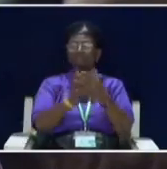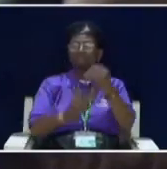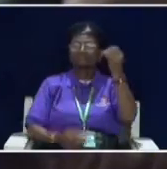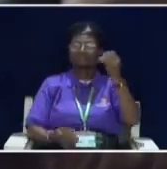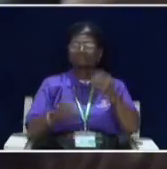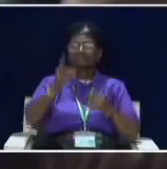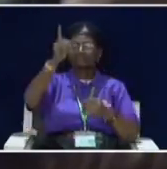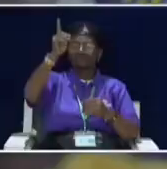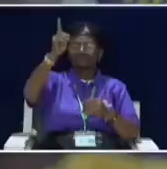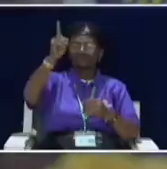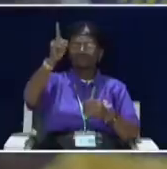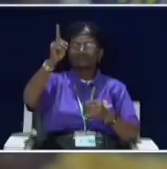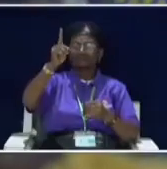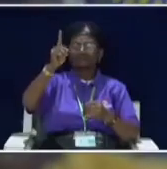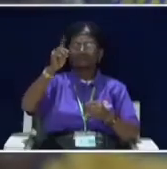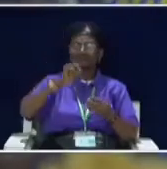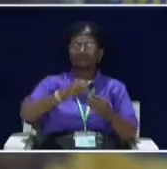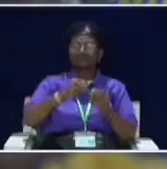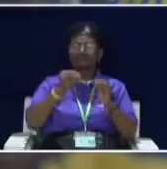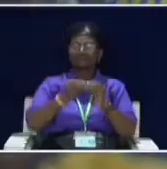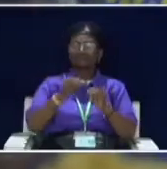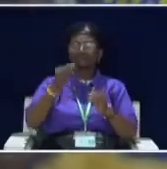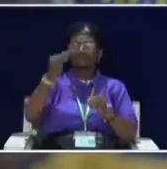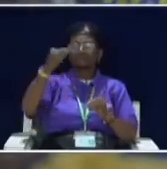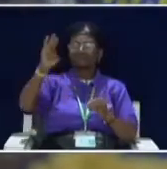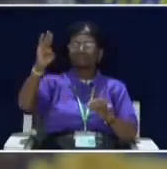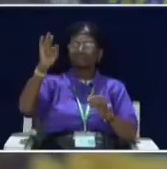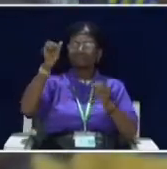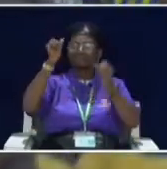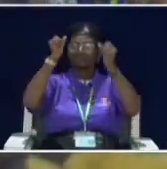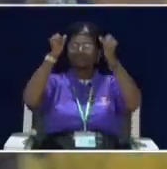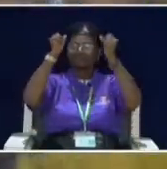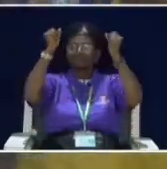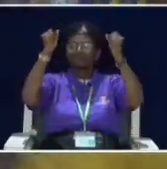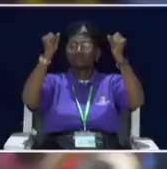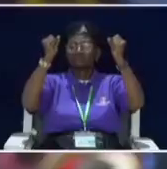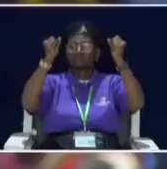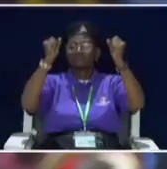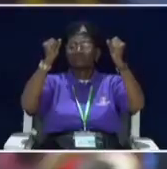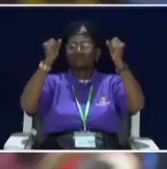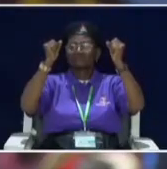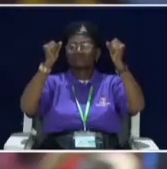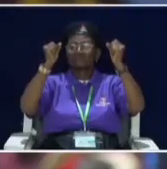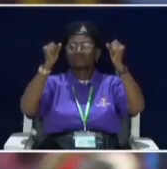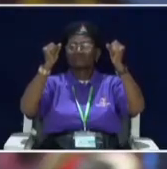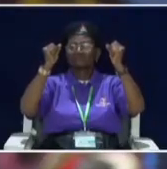lokan. The number of power. Number ti agbara.